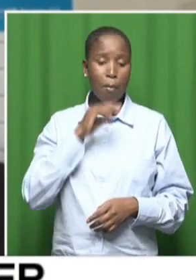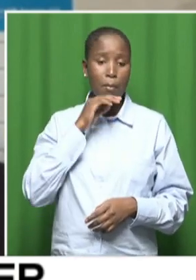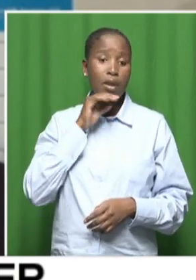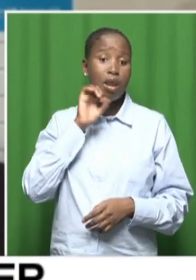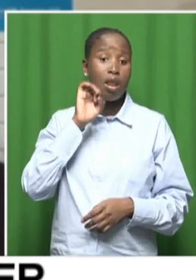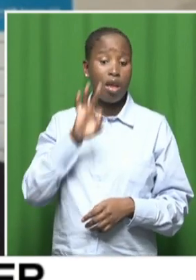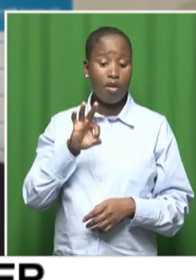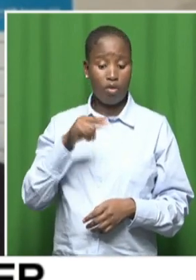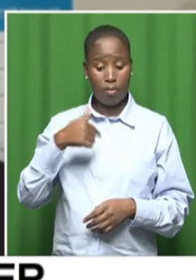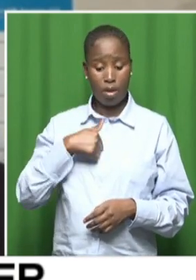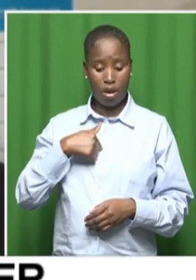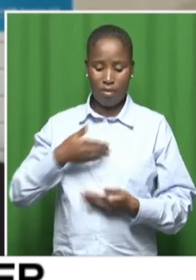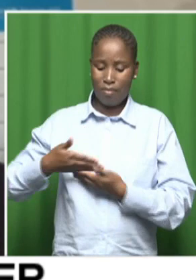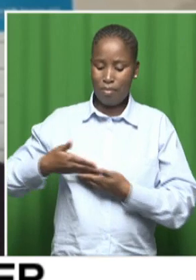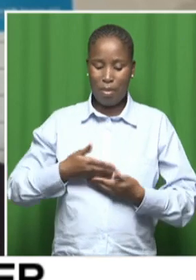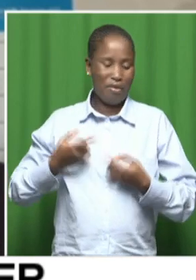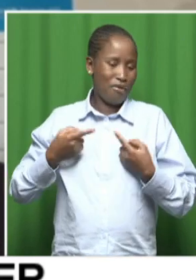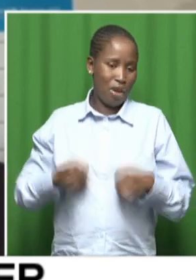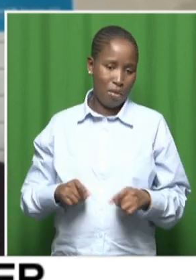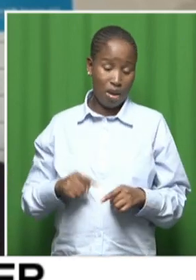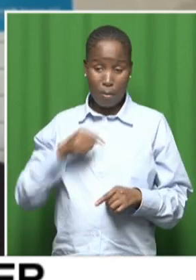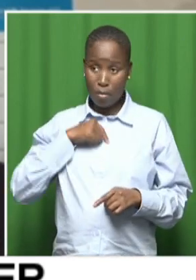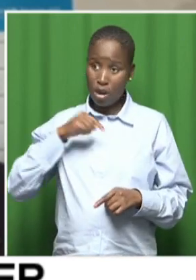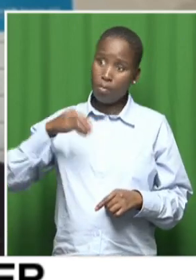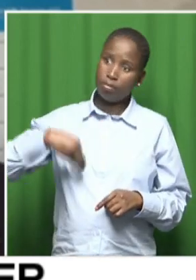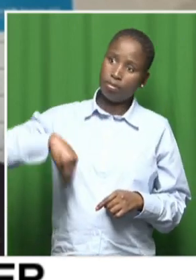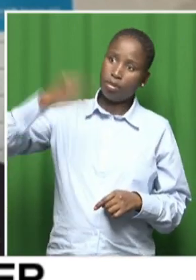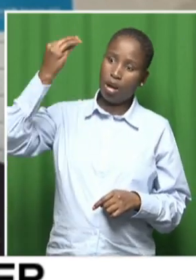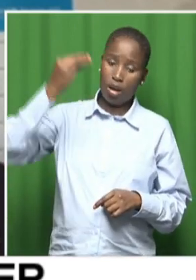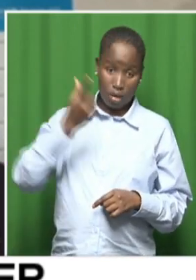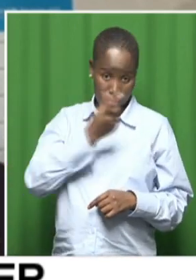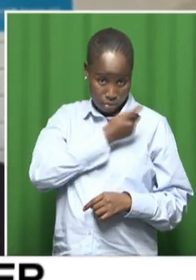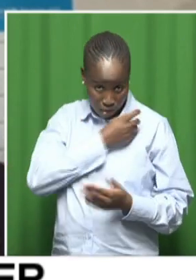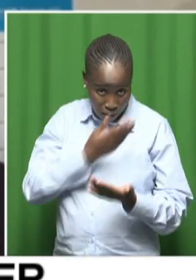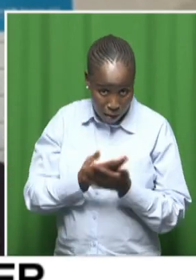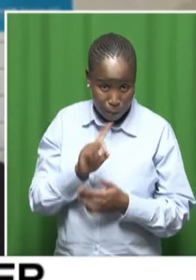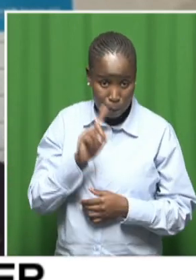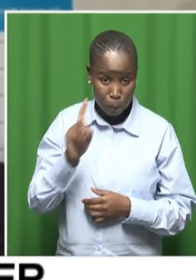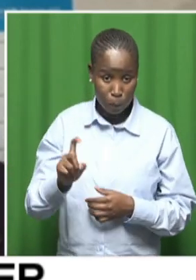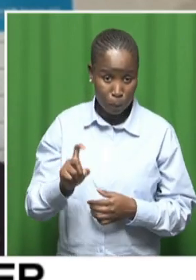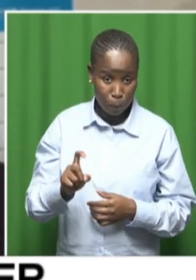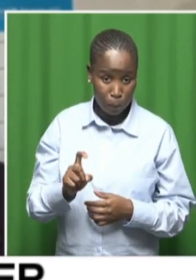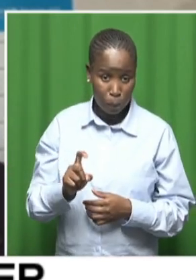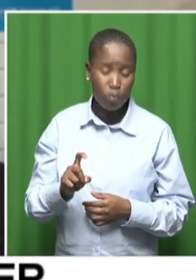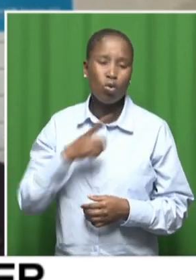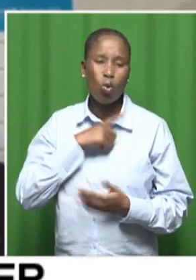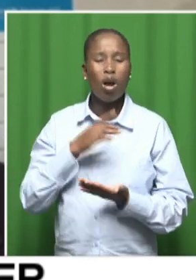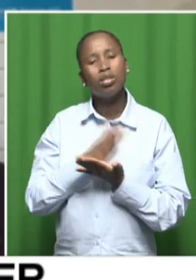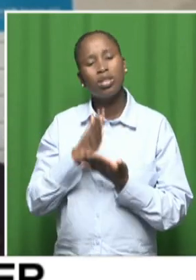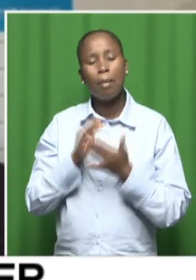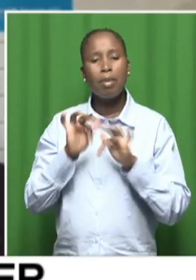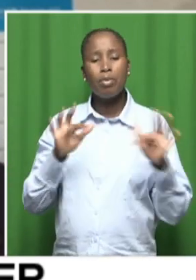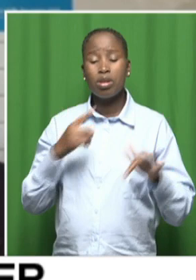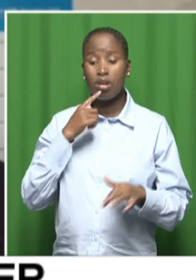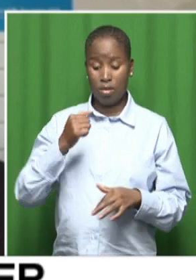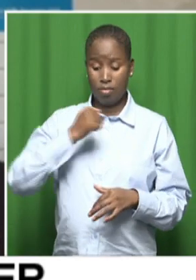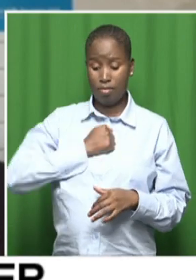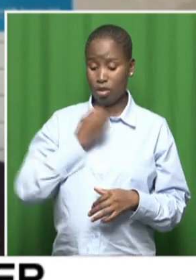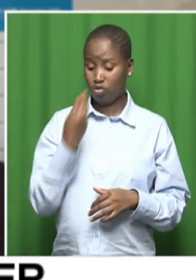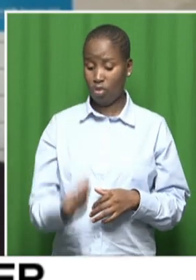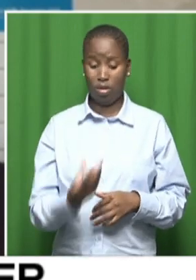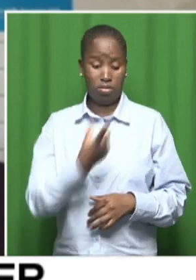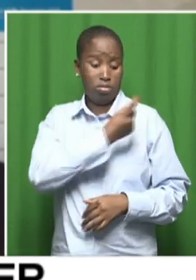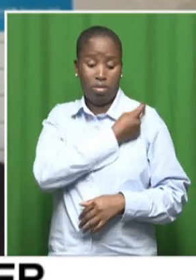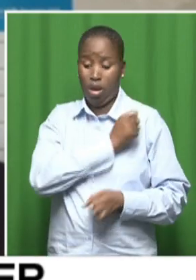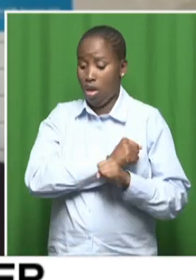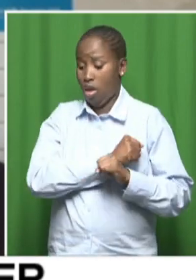important question, because some parents might be watching now and saying, you know what, I've actually never vaccinated my child for measles, and they are